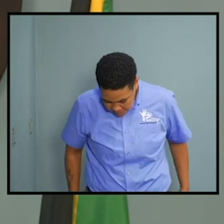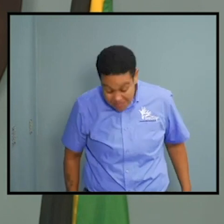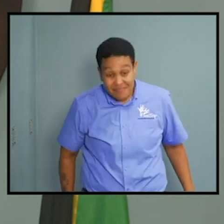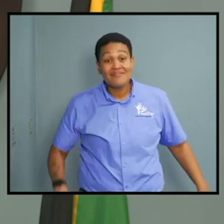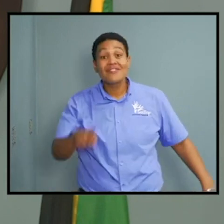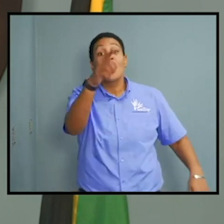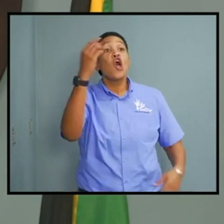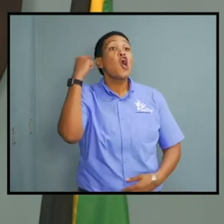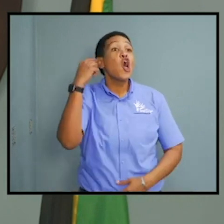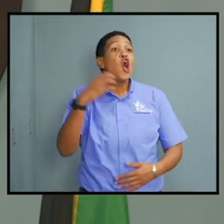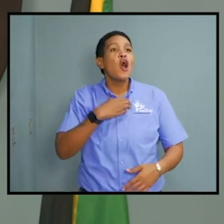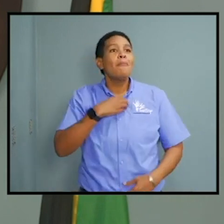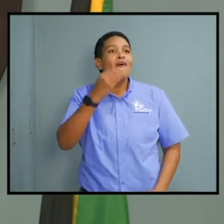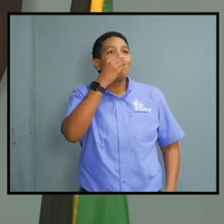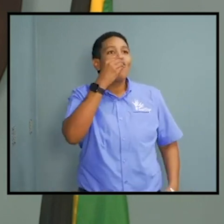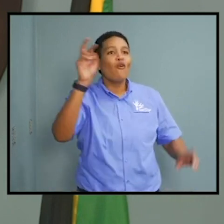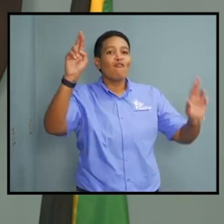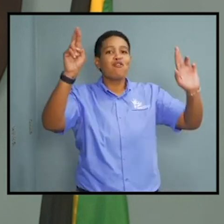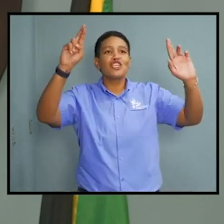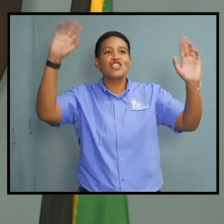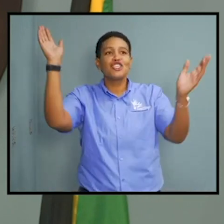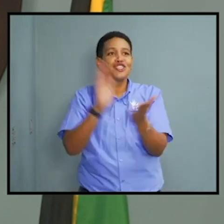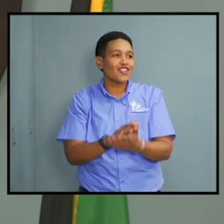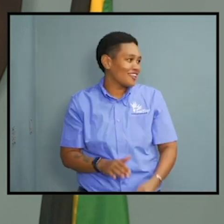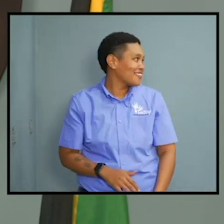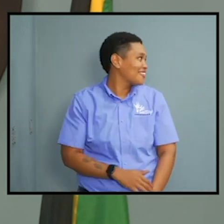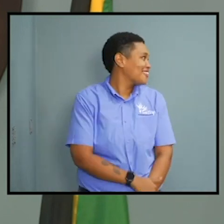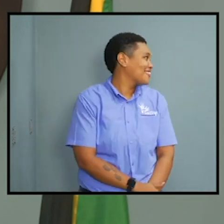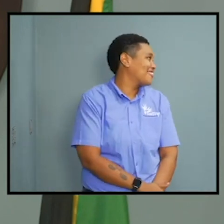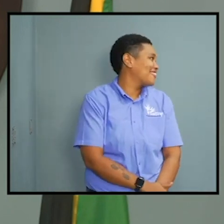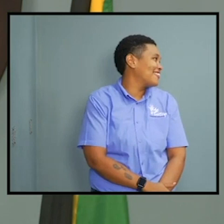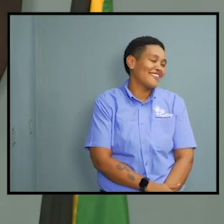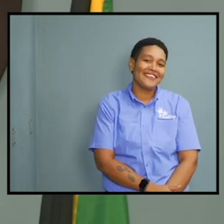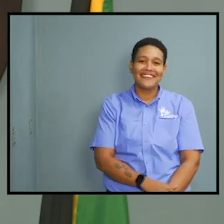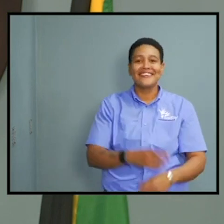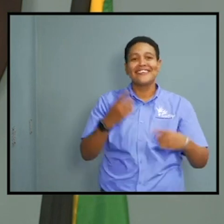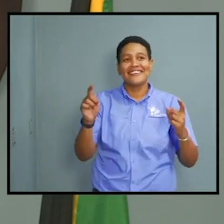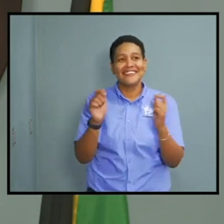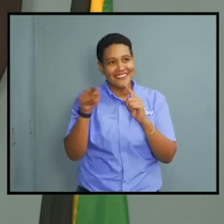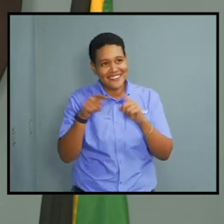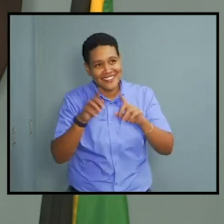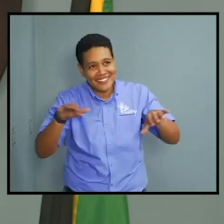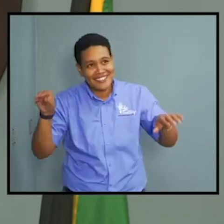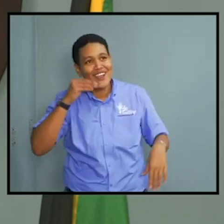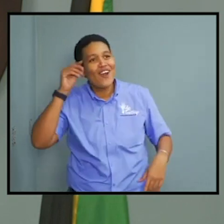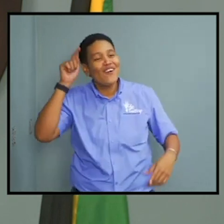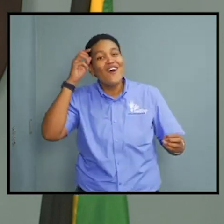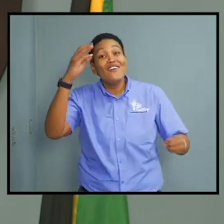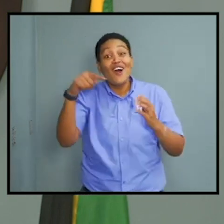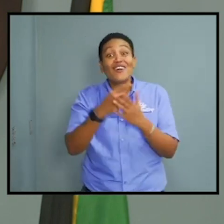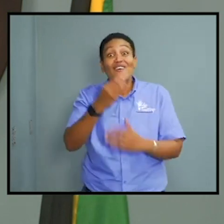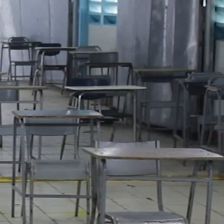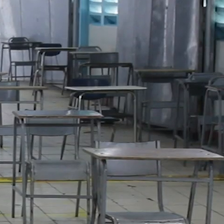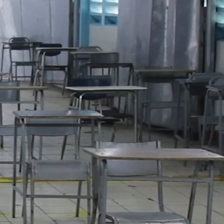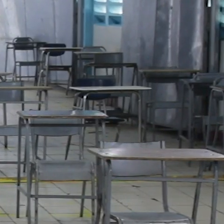fridge finishes. And, you know, and that happens when you have children at home for so many hours in